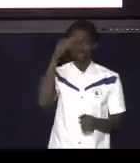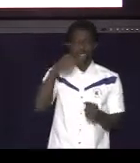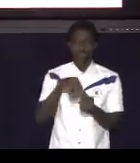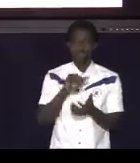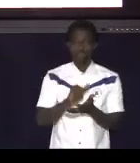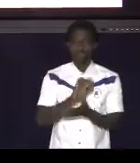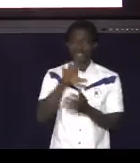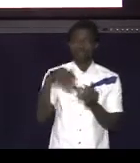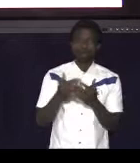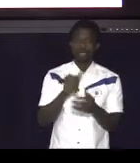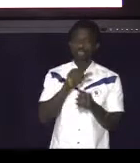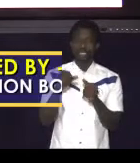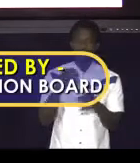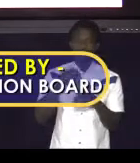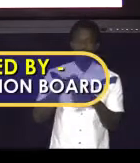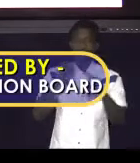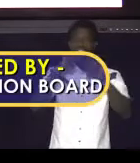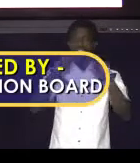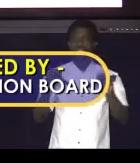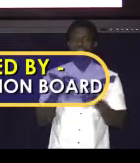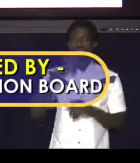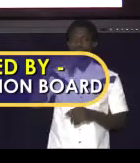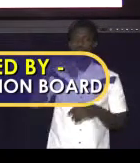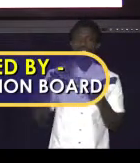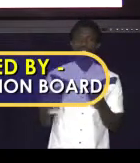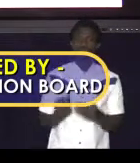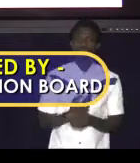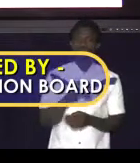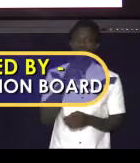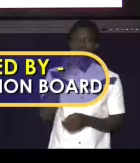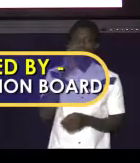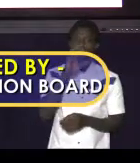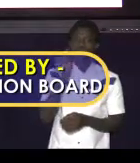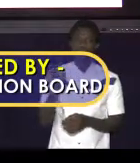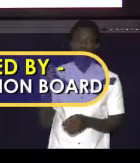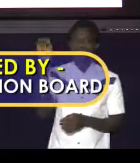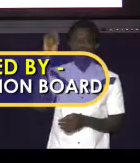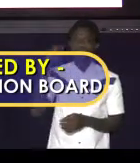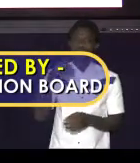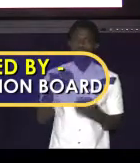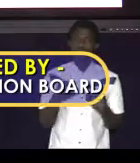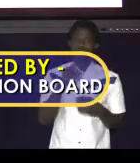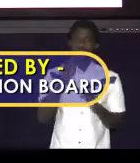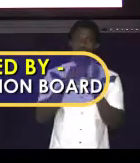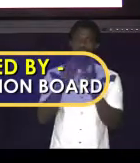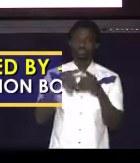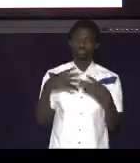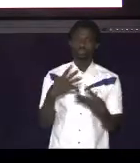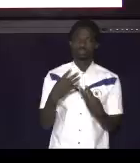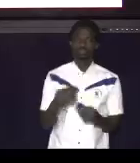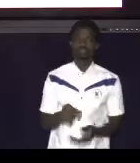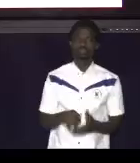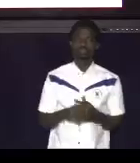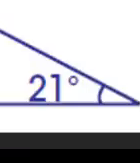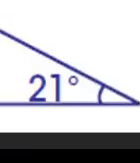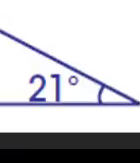Remember that all the angles in a triangle must give us 180 degrees. You have 1 minute to tackle this.